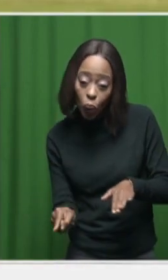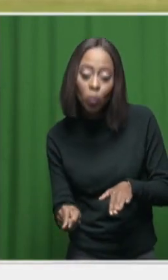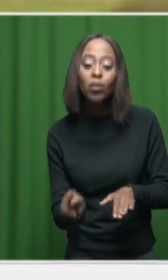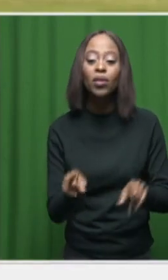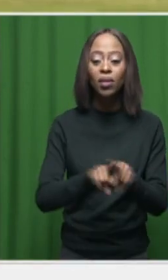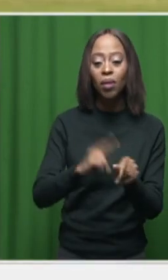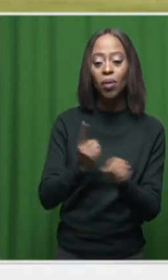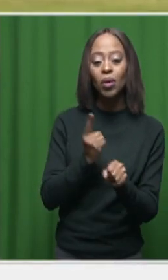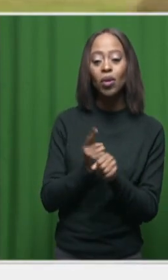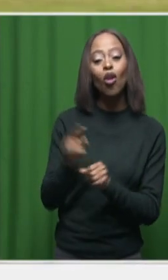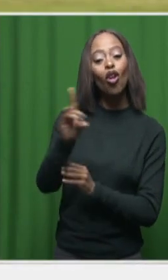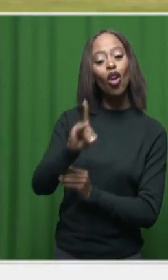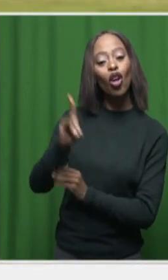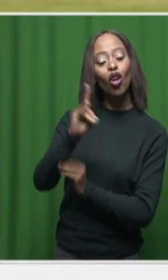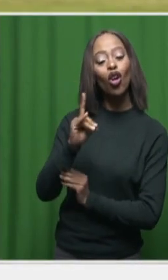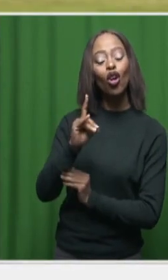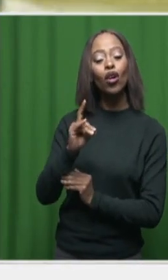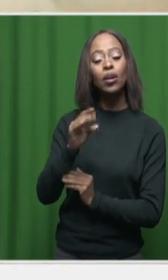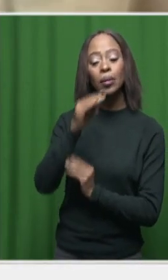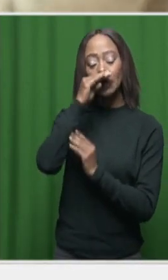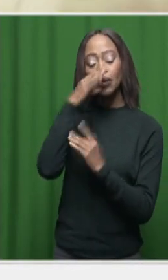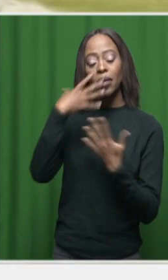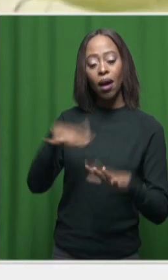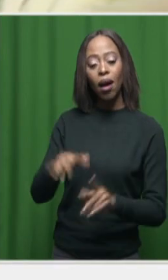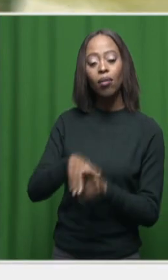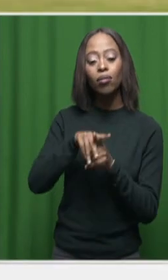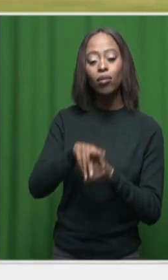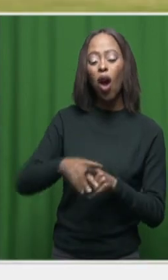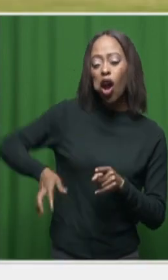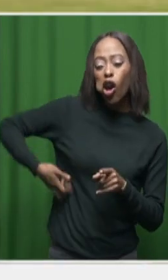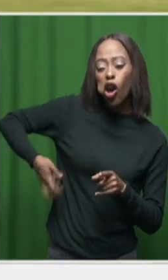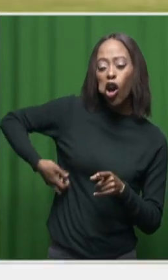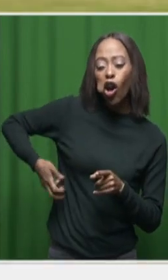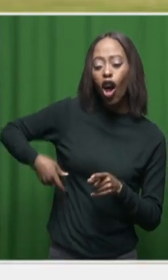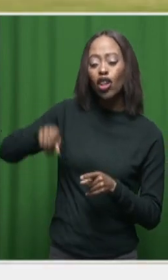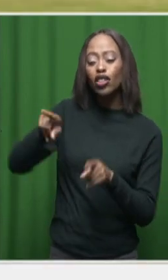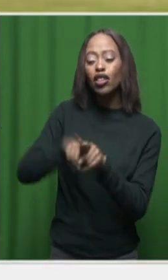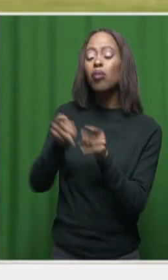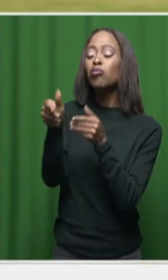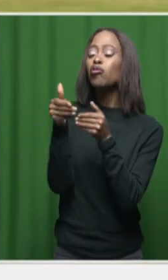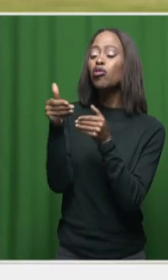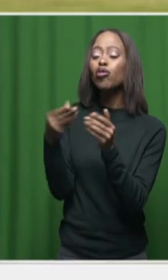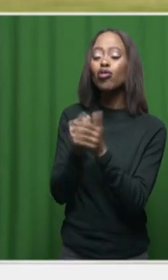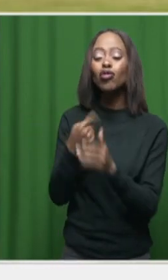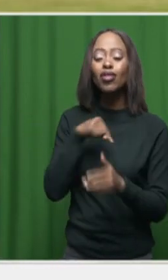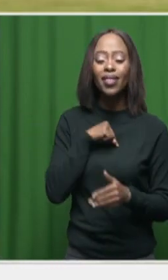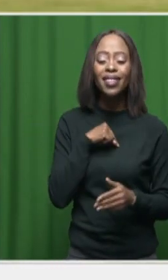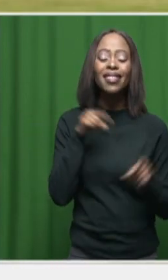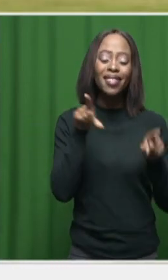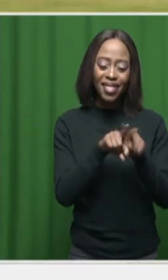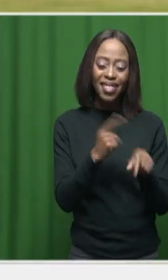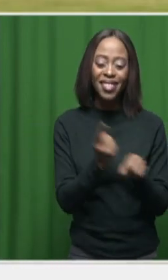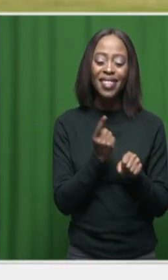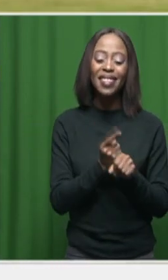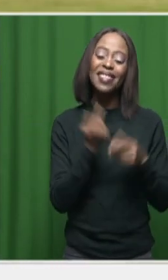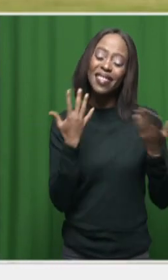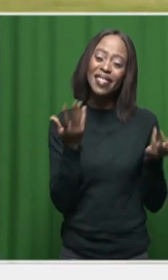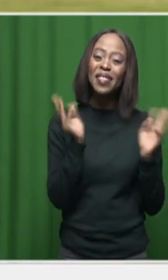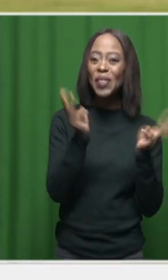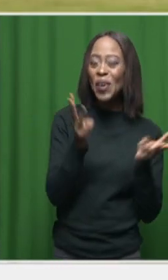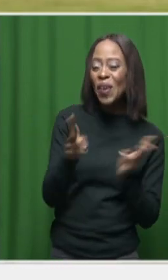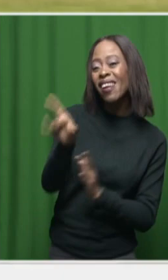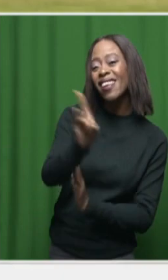we go, animal are used to the horses, like the monkeys. You can see the monkeys are too close. And then also we